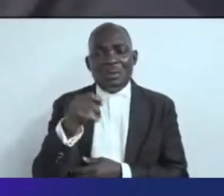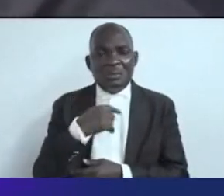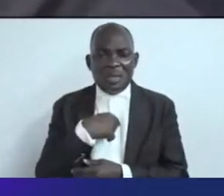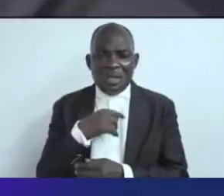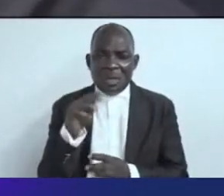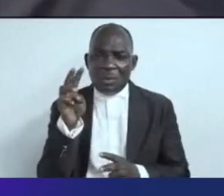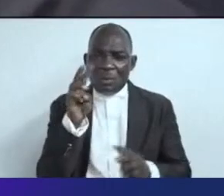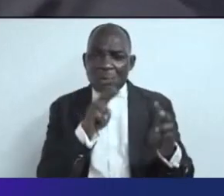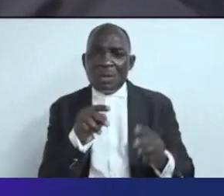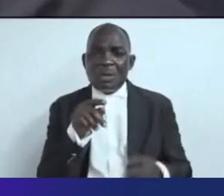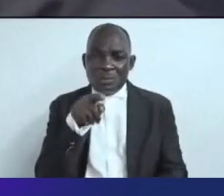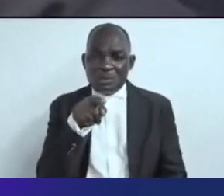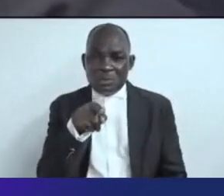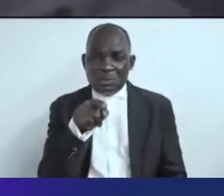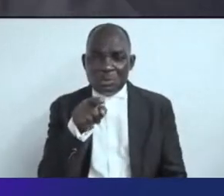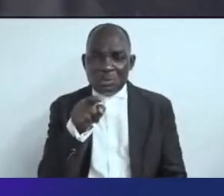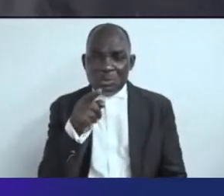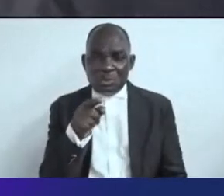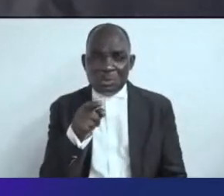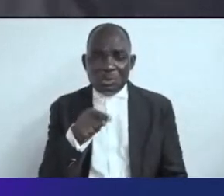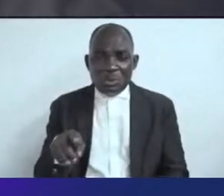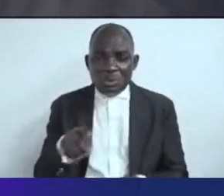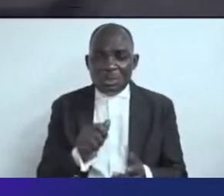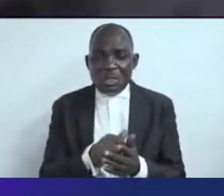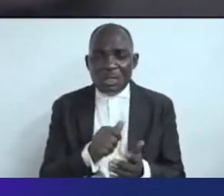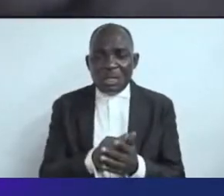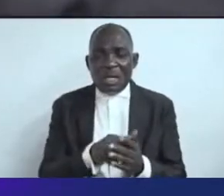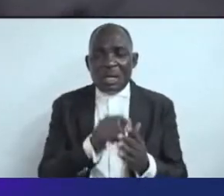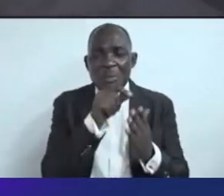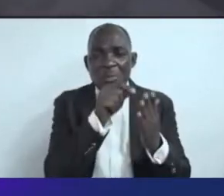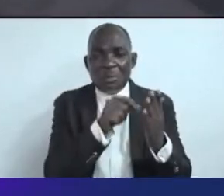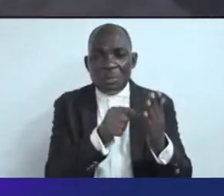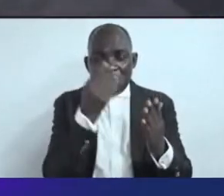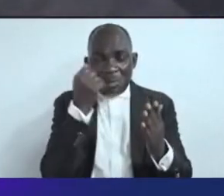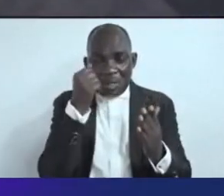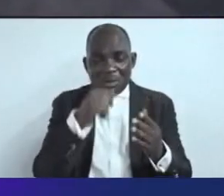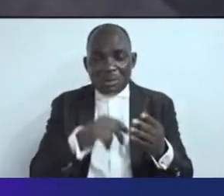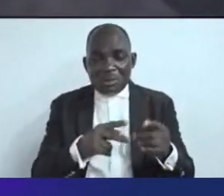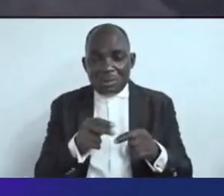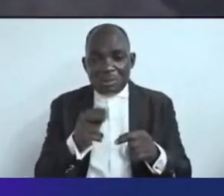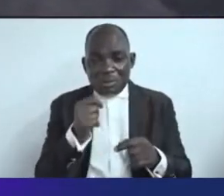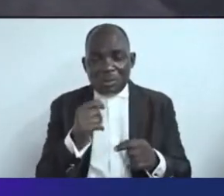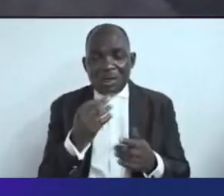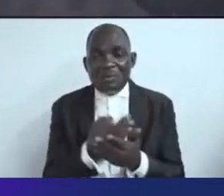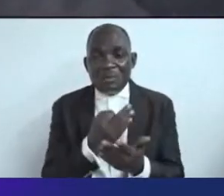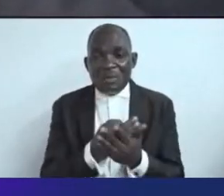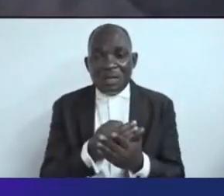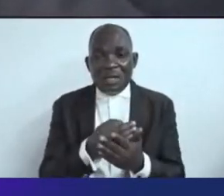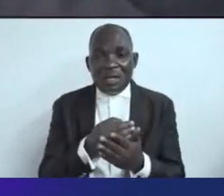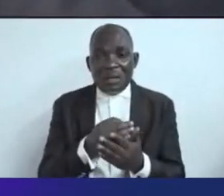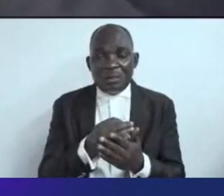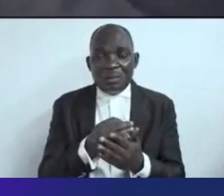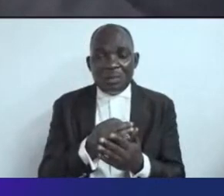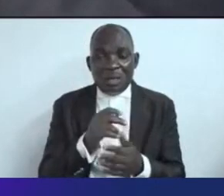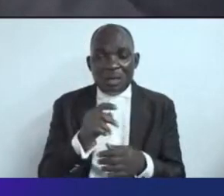wondering, did you do this bullish cut because of the funds' concerns around